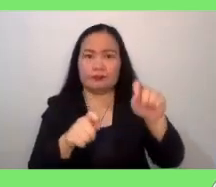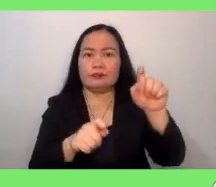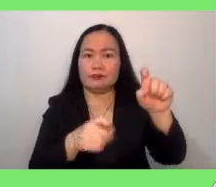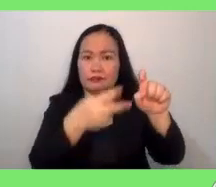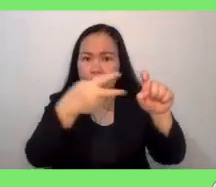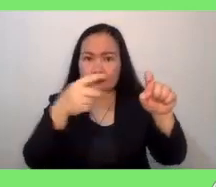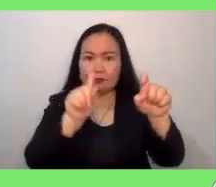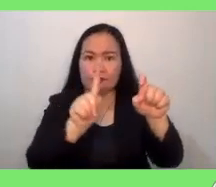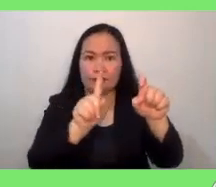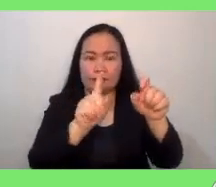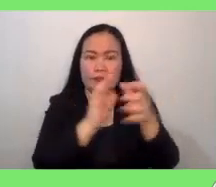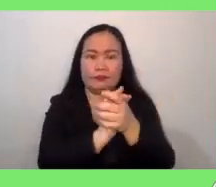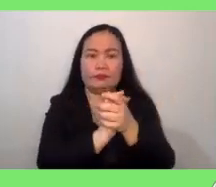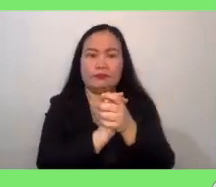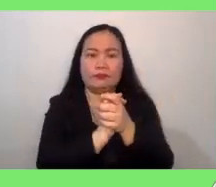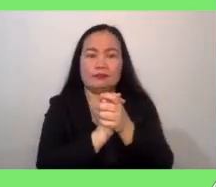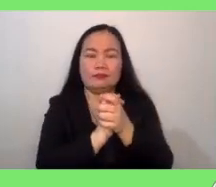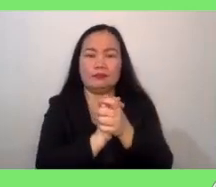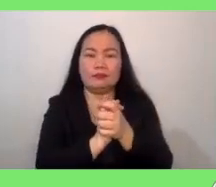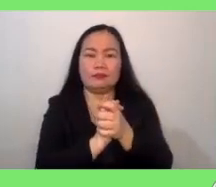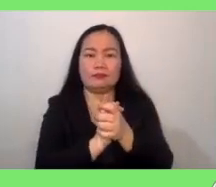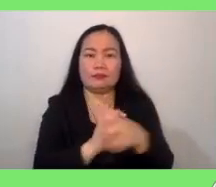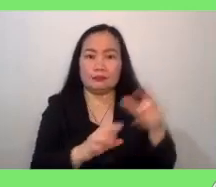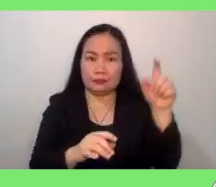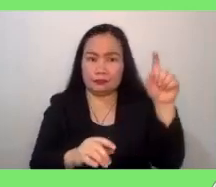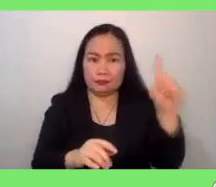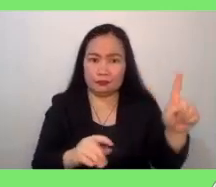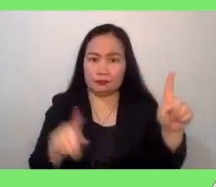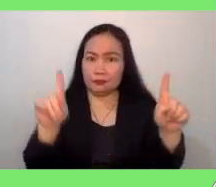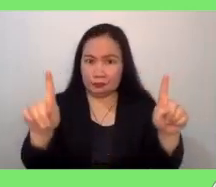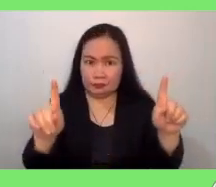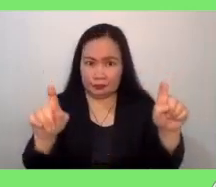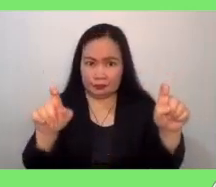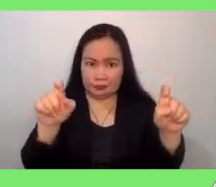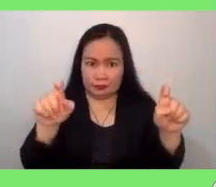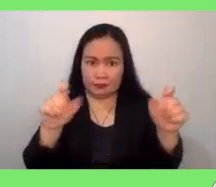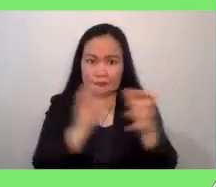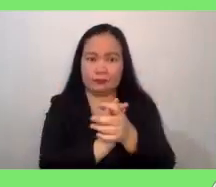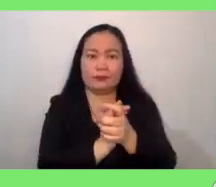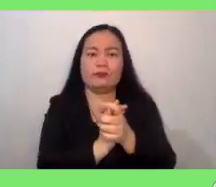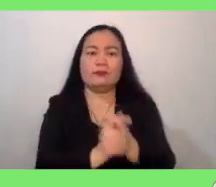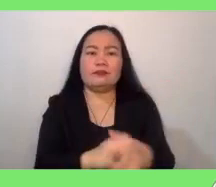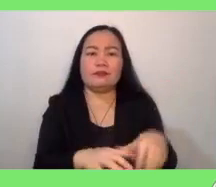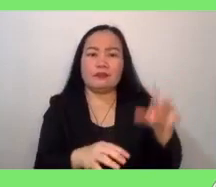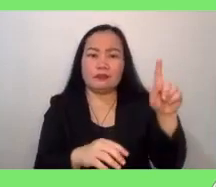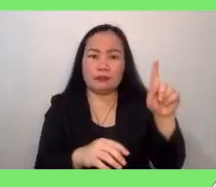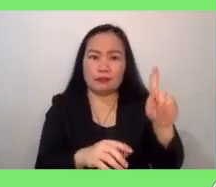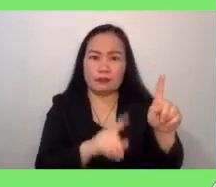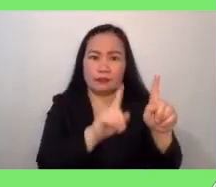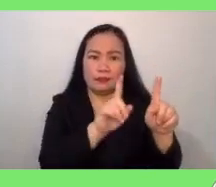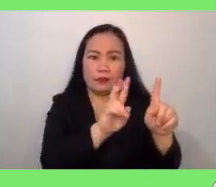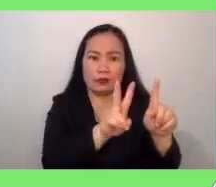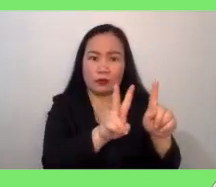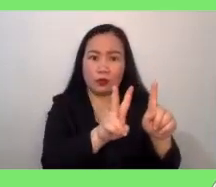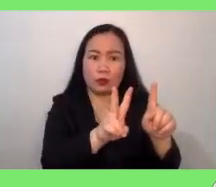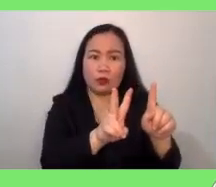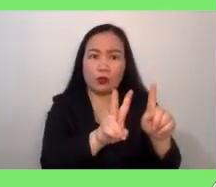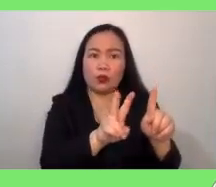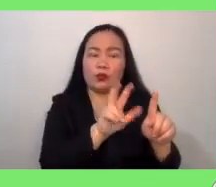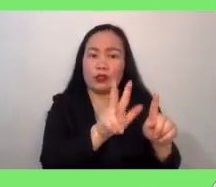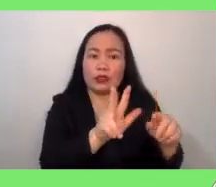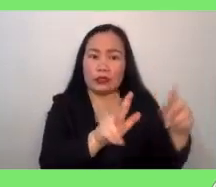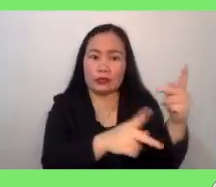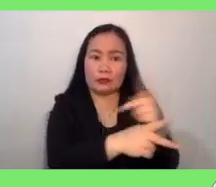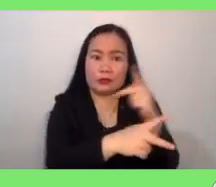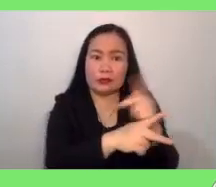to 1. So, substitute natin si 1. Pareho. So, 1 plus 2, that is 3. So, 3 times 3 na